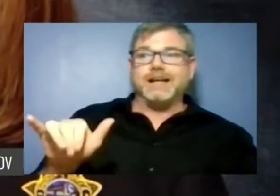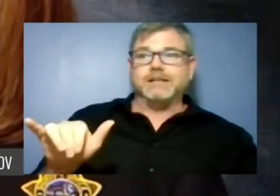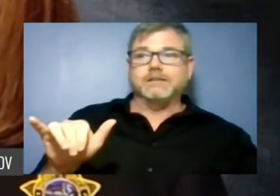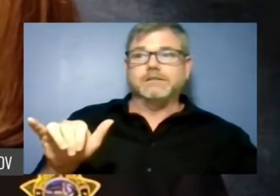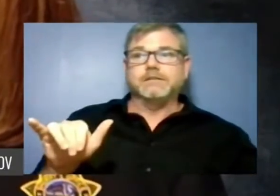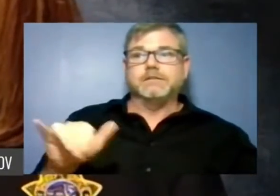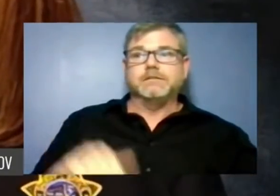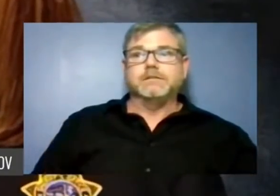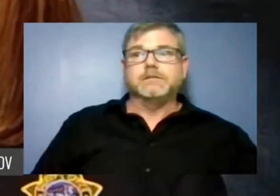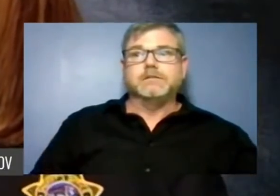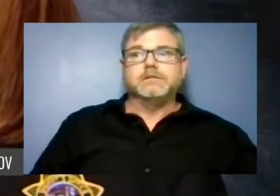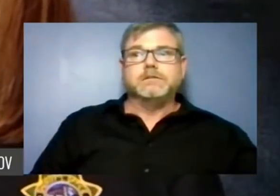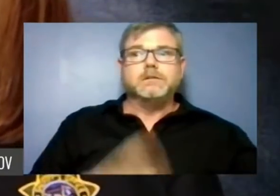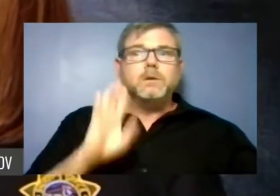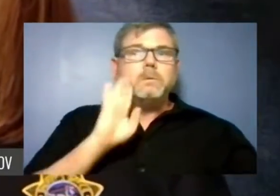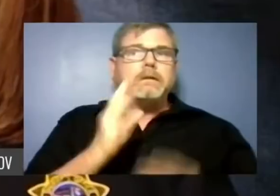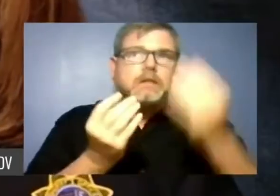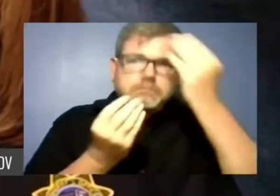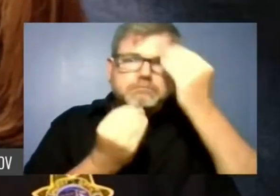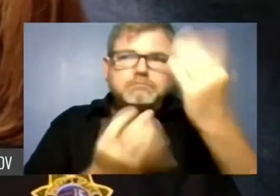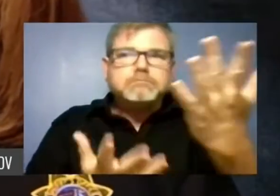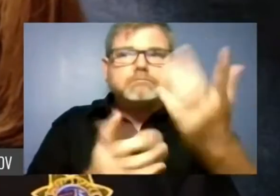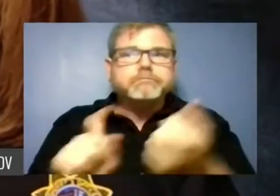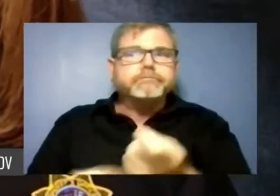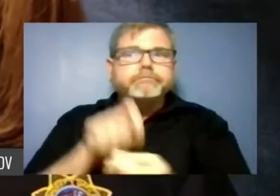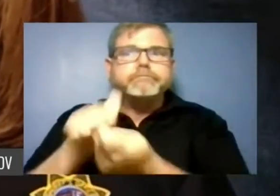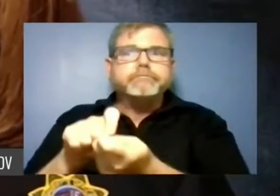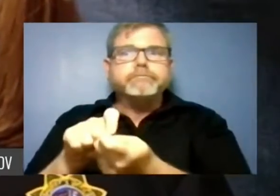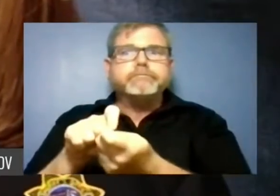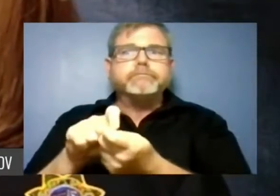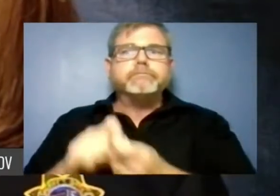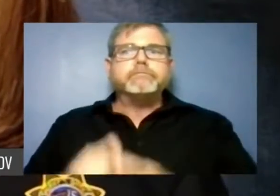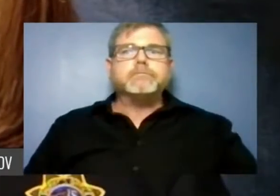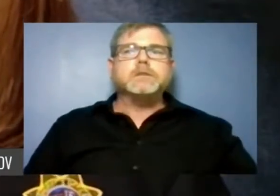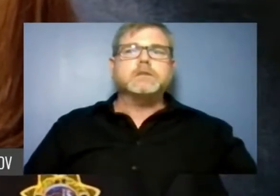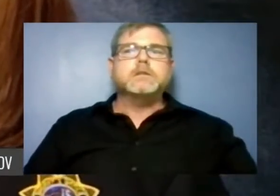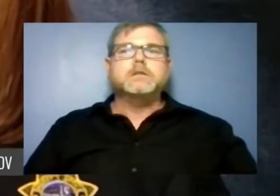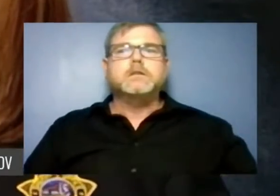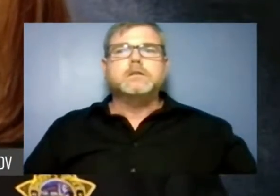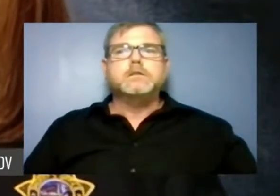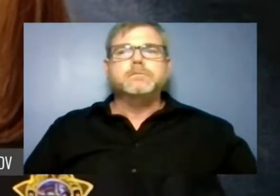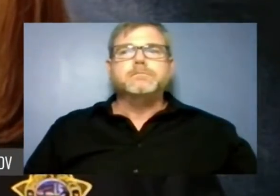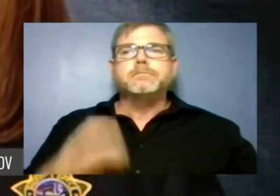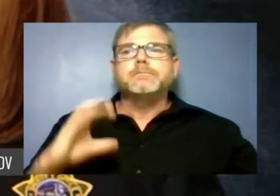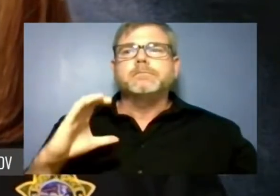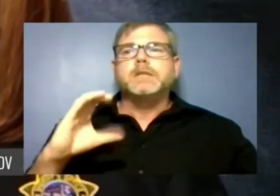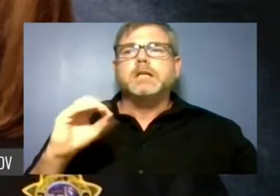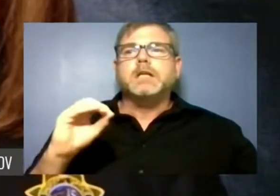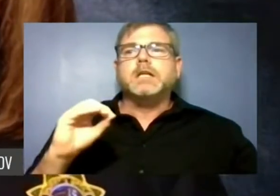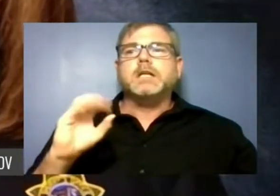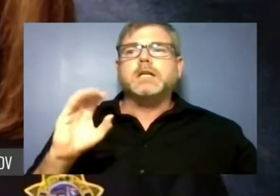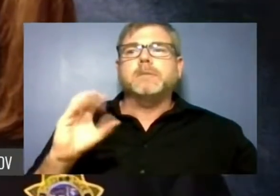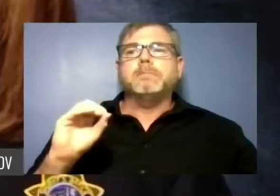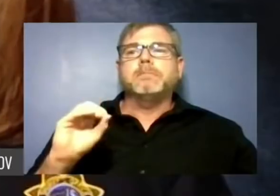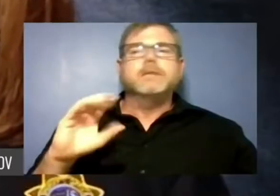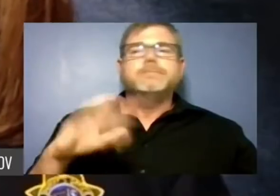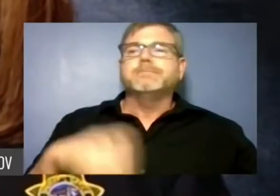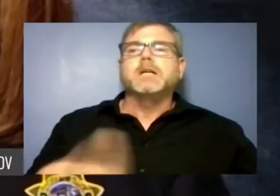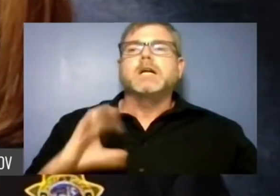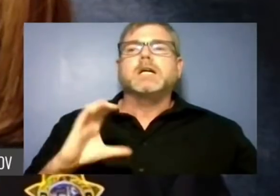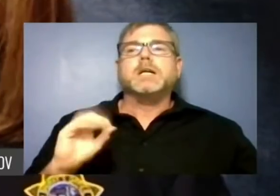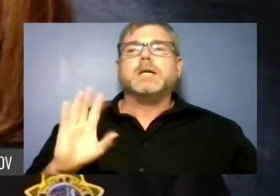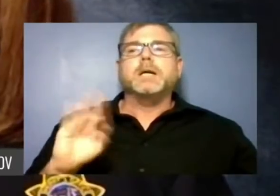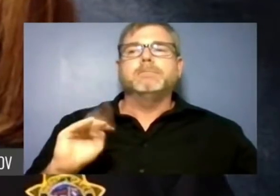go to community.zonehaven.com to check the status of your evacuated area. And we do update that immediately